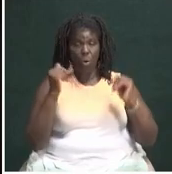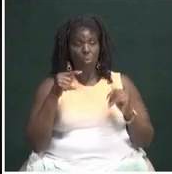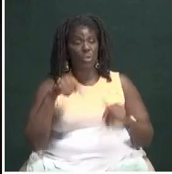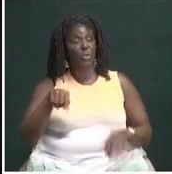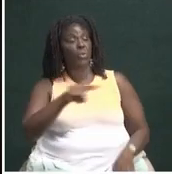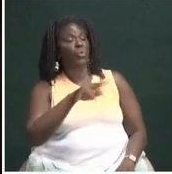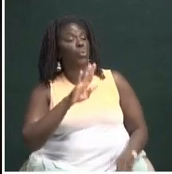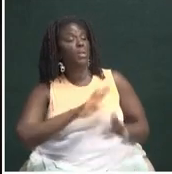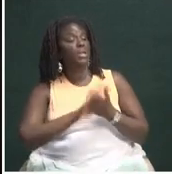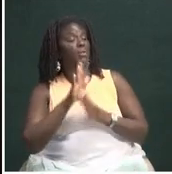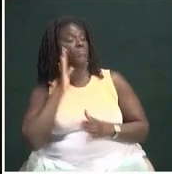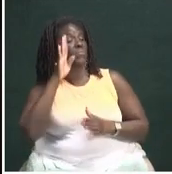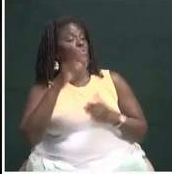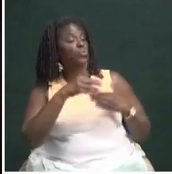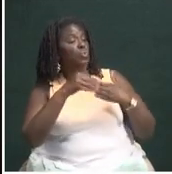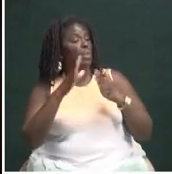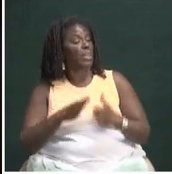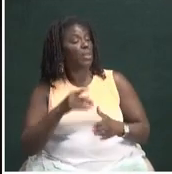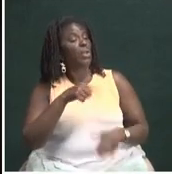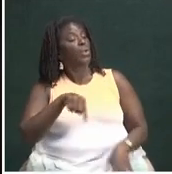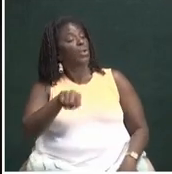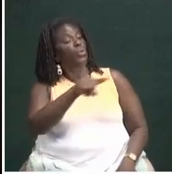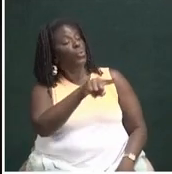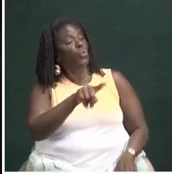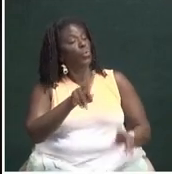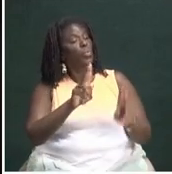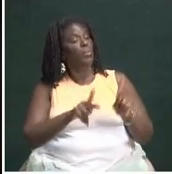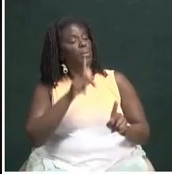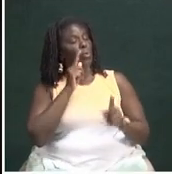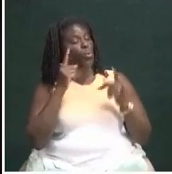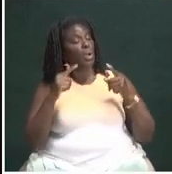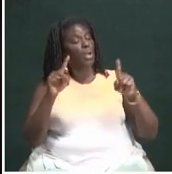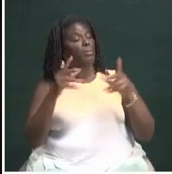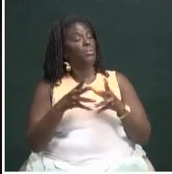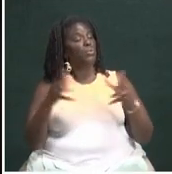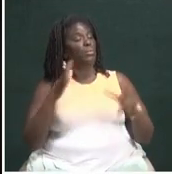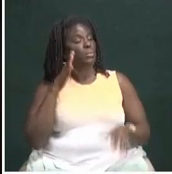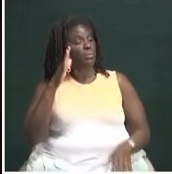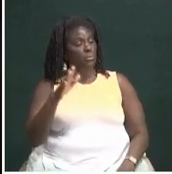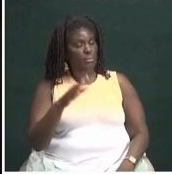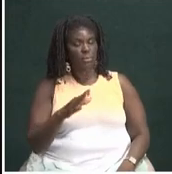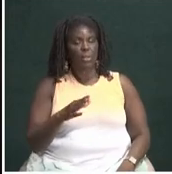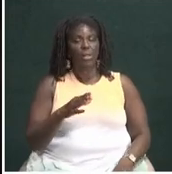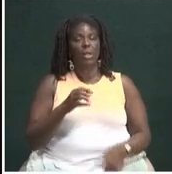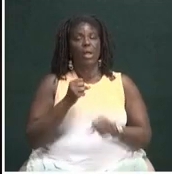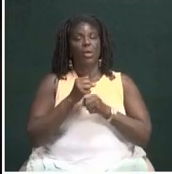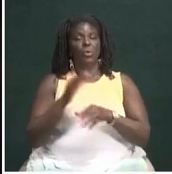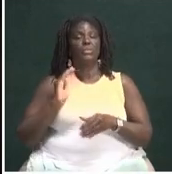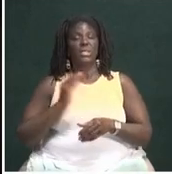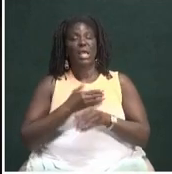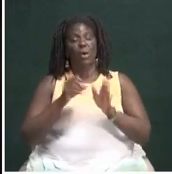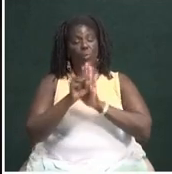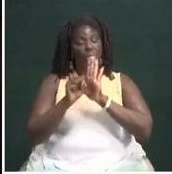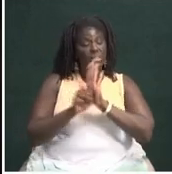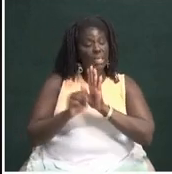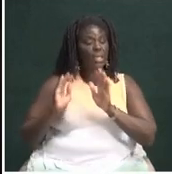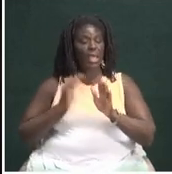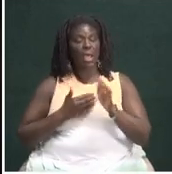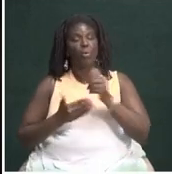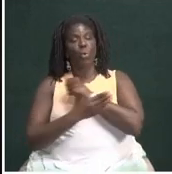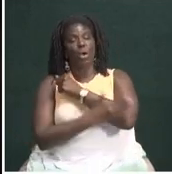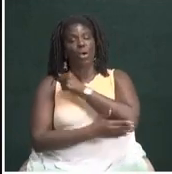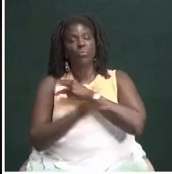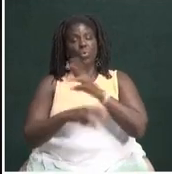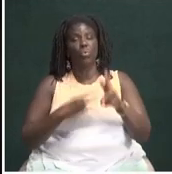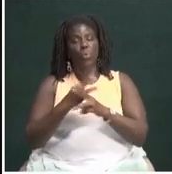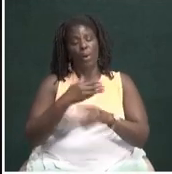the future leaders. You are going to be the ones accomplishing so much and making our region, our state, our country, and our world